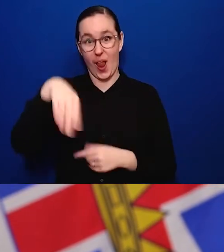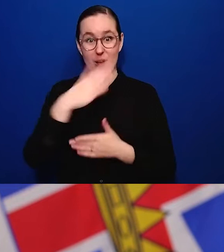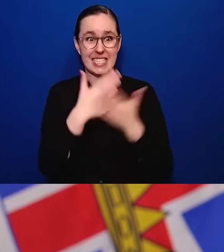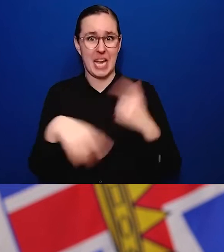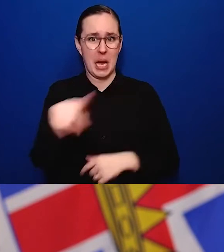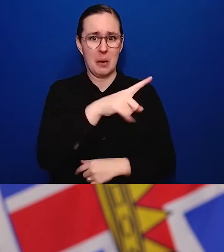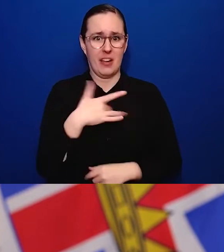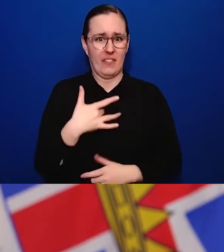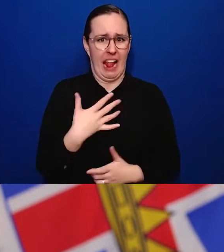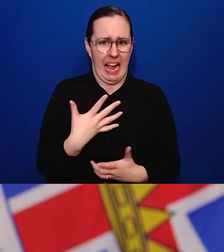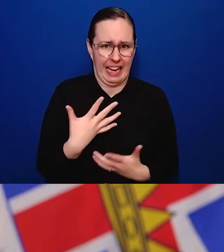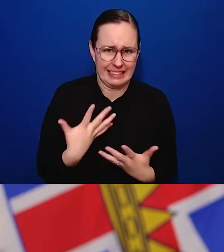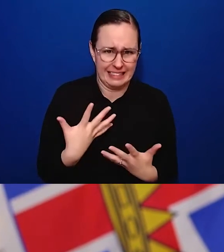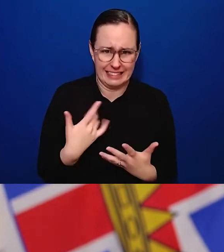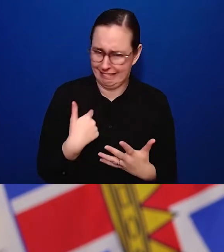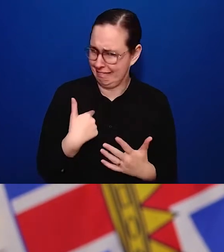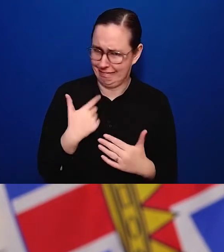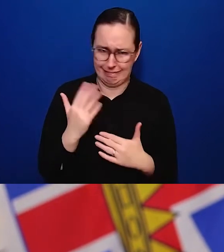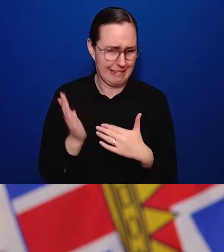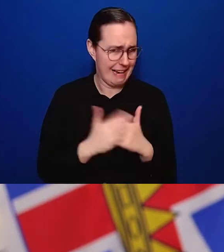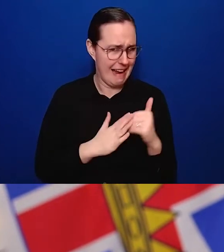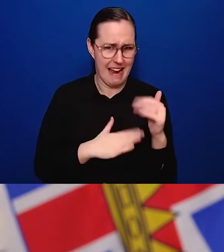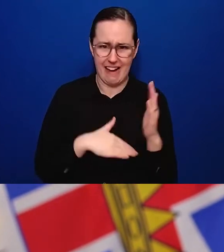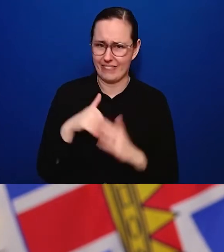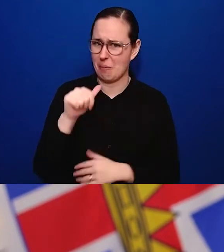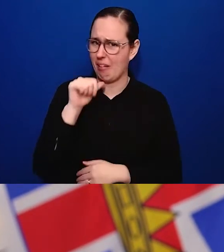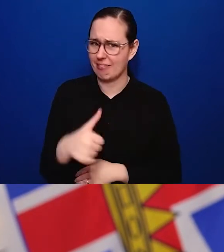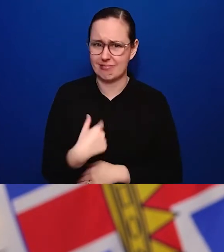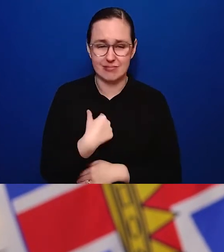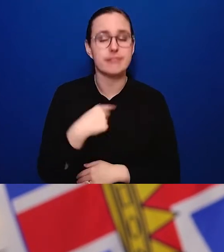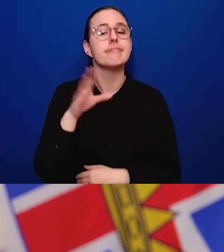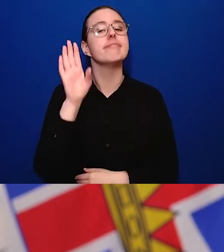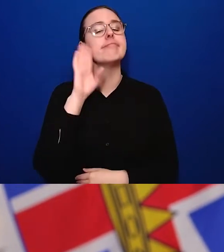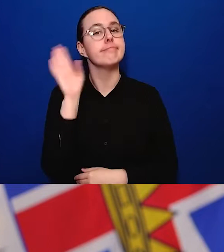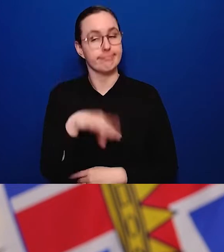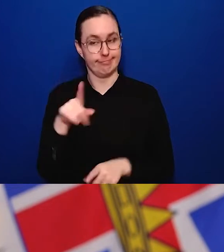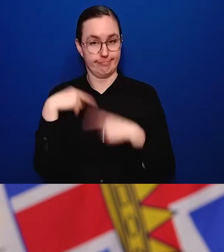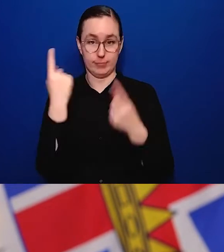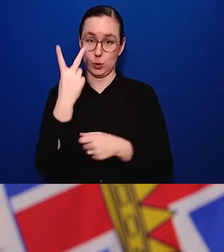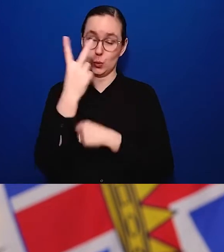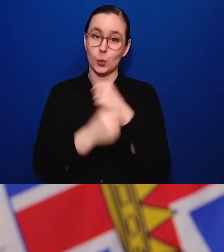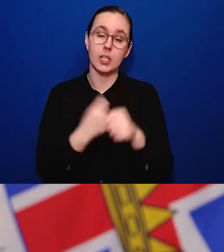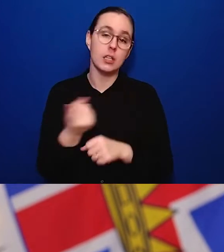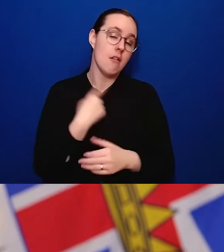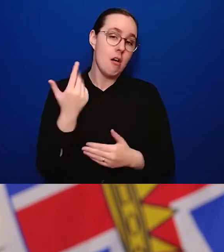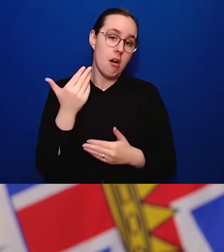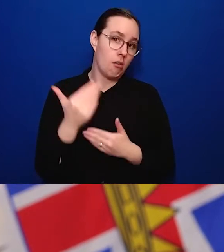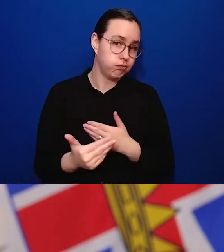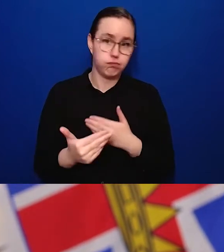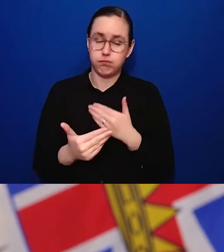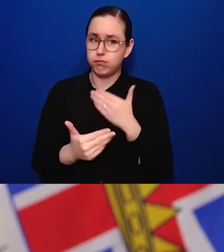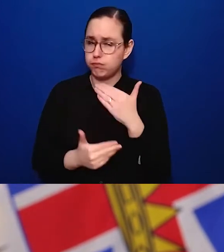2 years. Our masks and other safety layers have provided a level of comfort and protection for all of us, and it's why